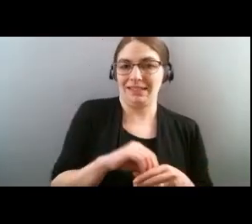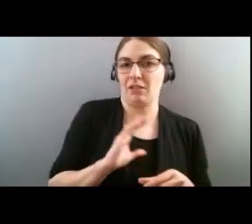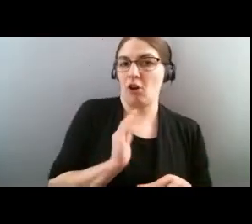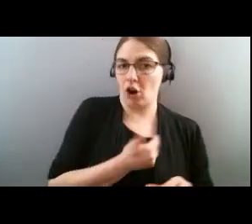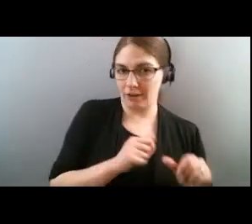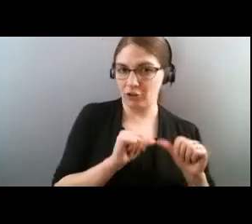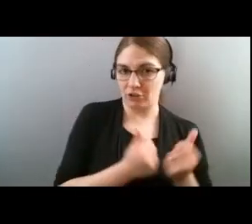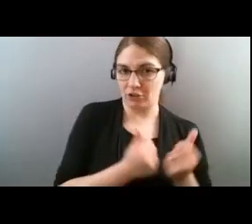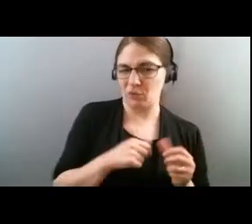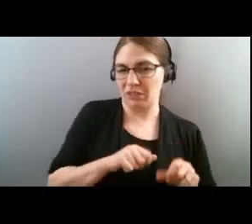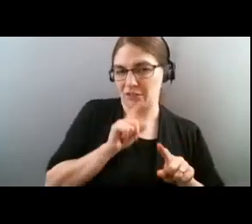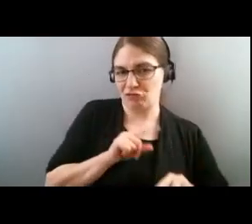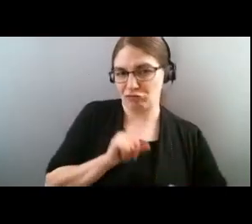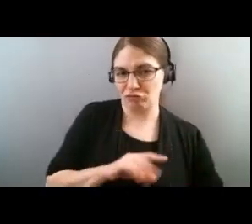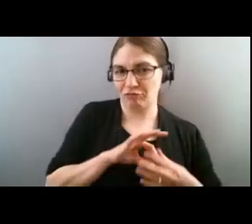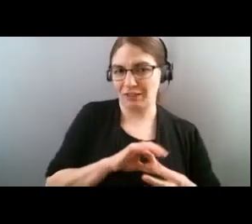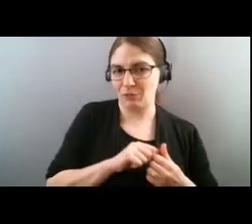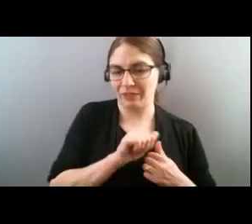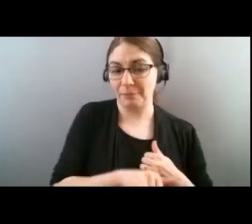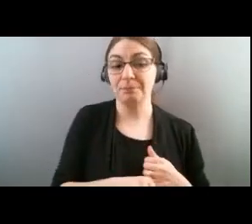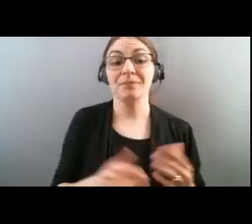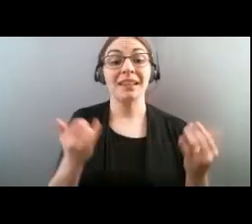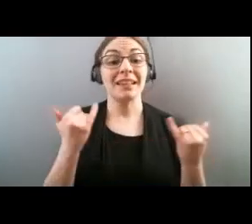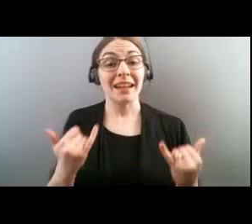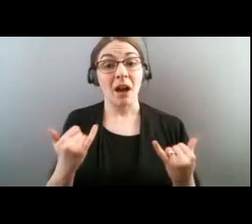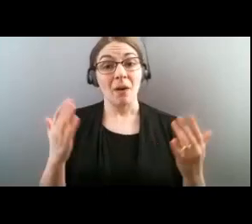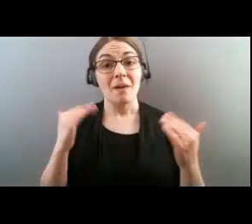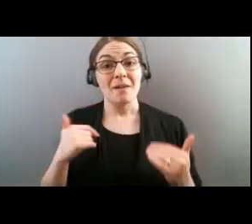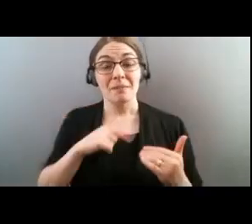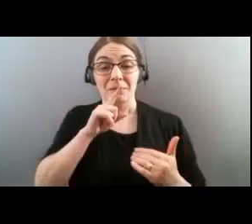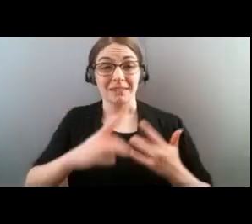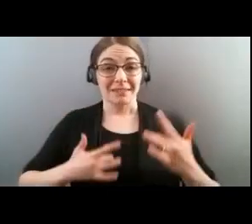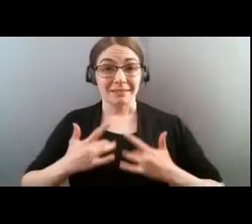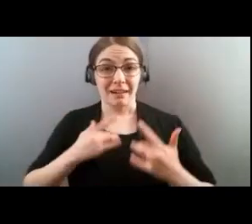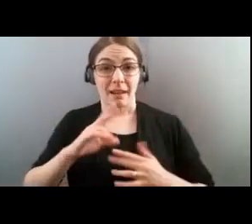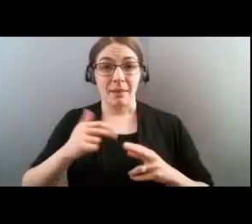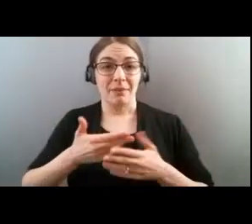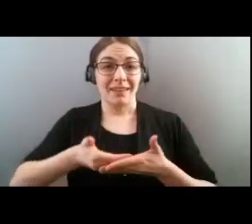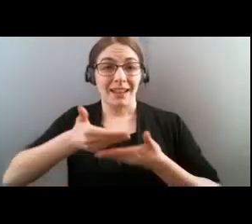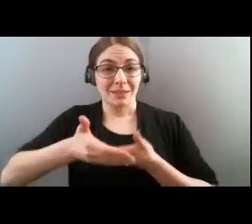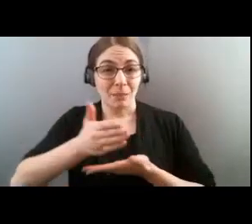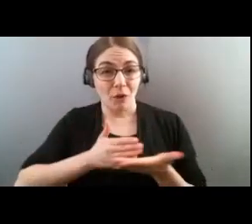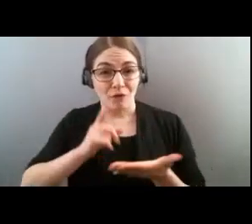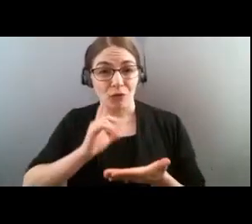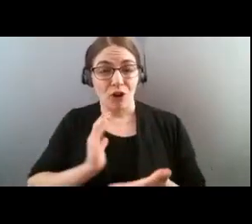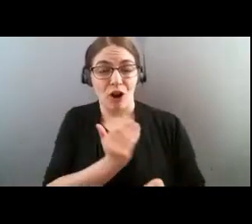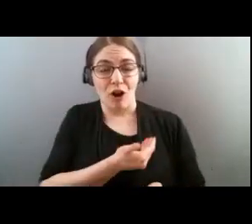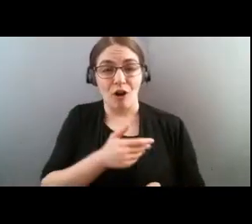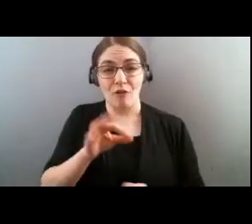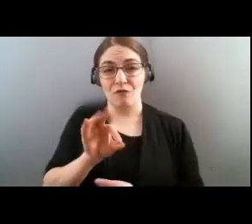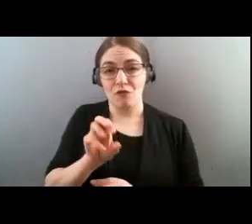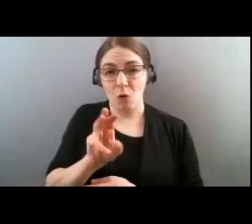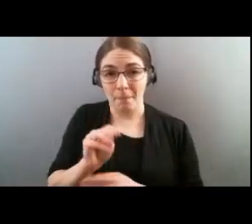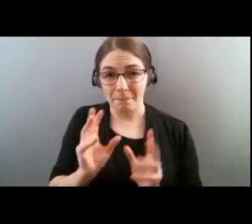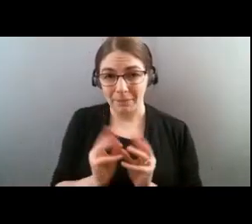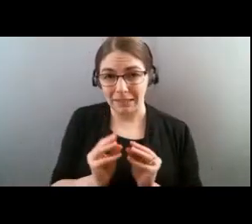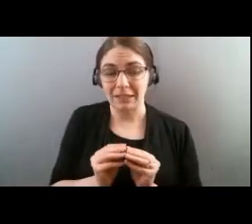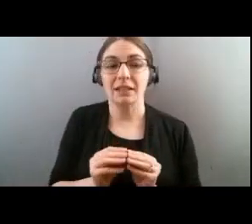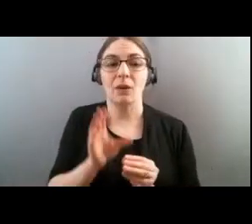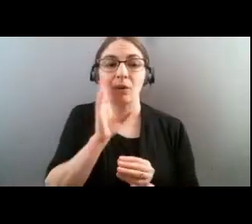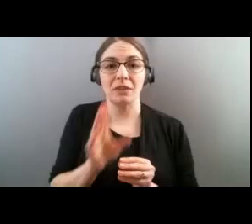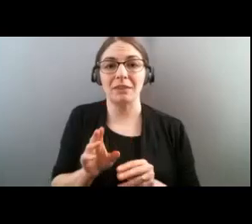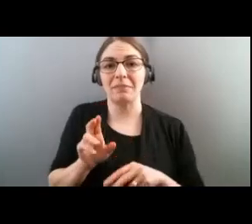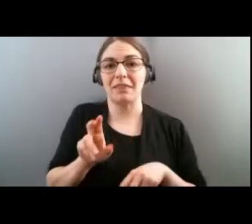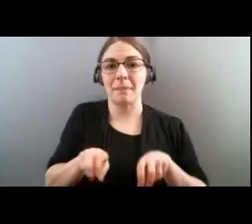excited for the next section of the forum, which is the panel discussion. And I'm happy that I'm not going to be the only